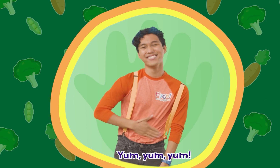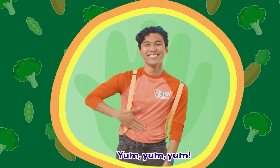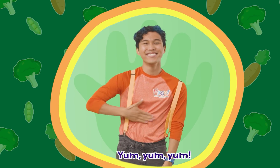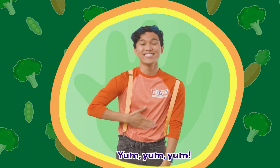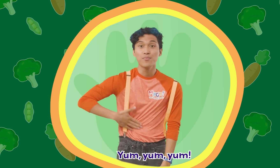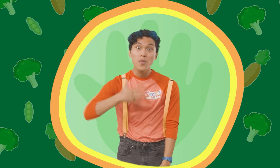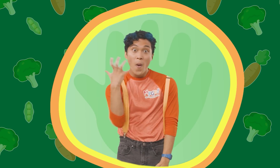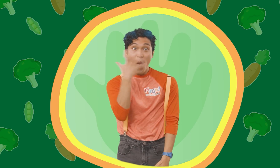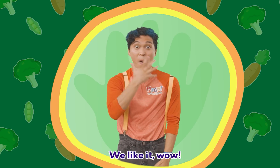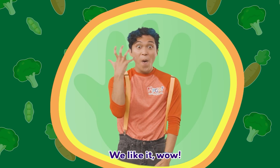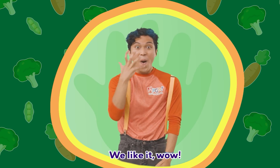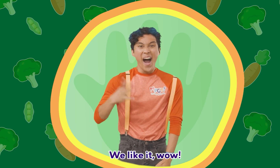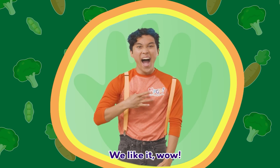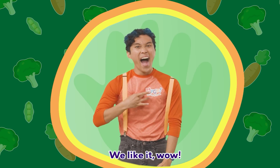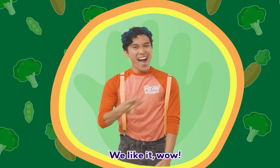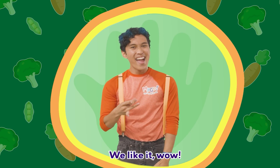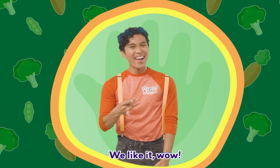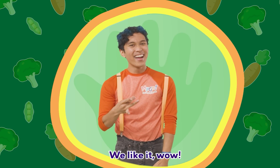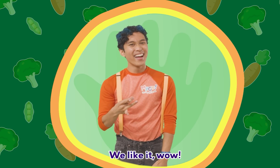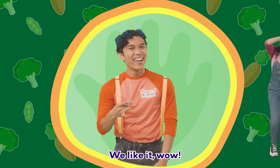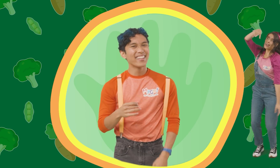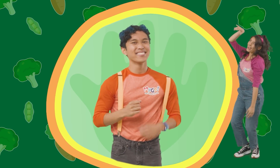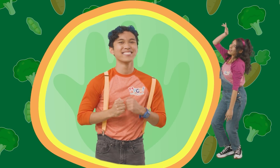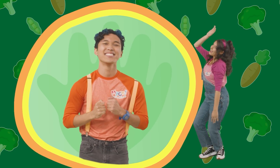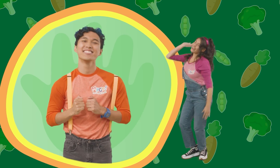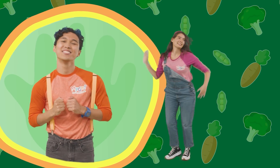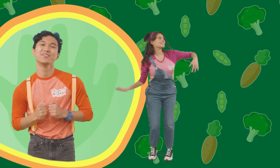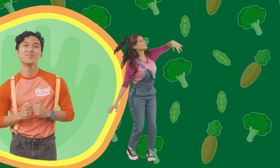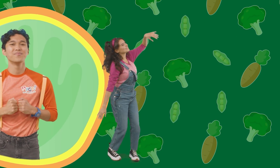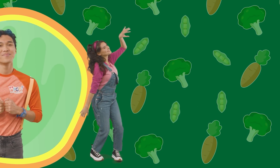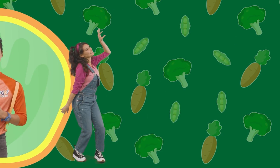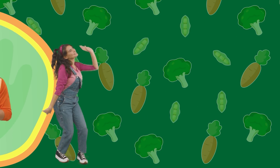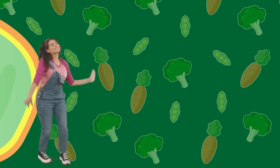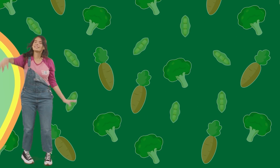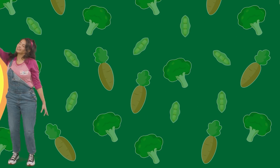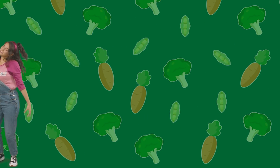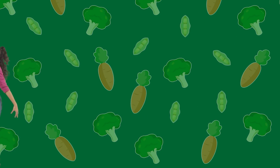yum, yum, we like it, wow.